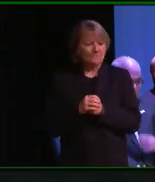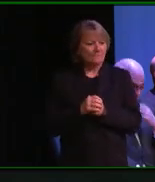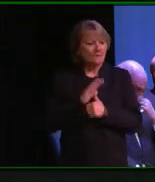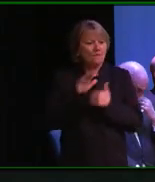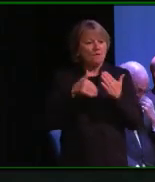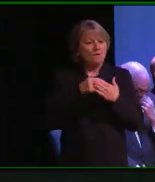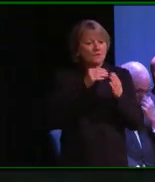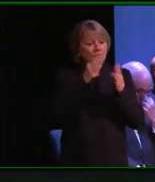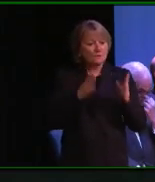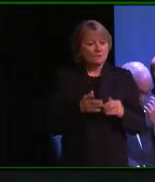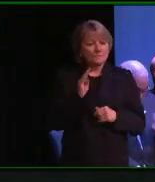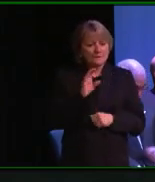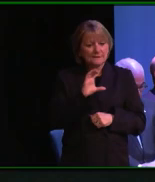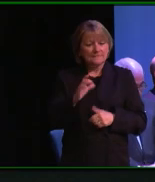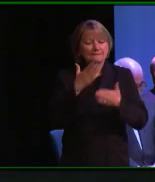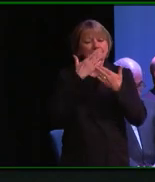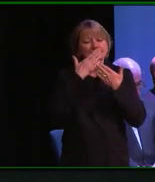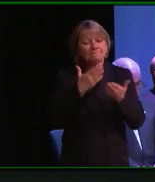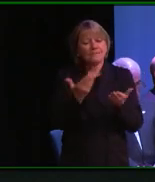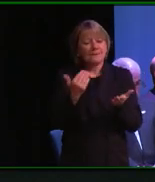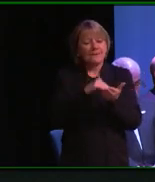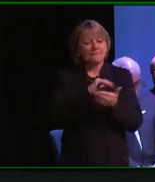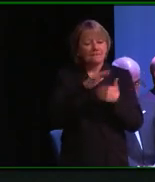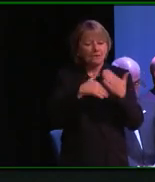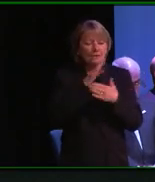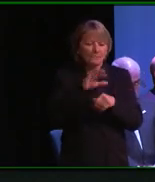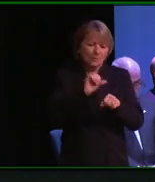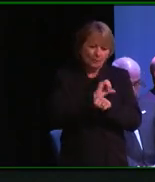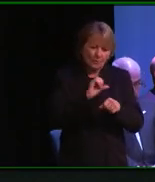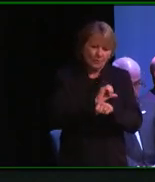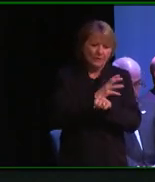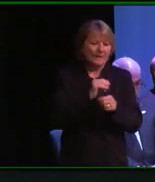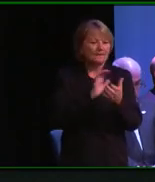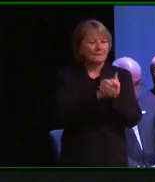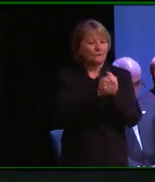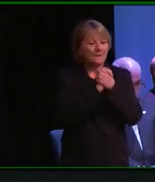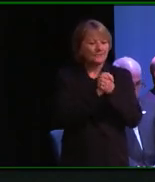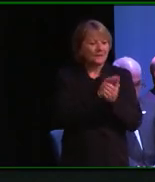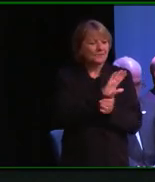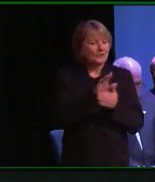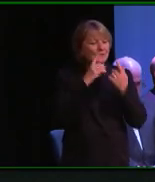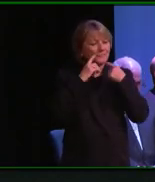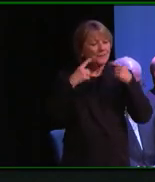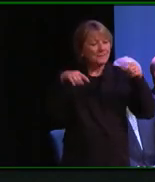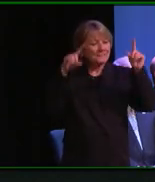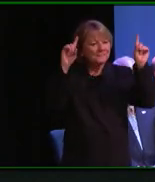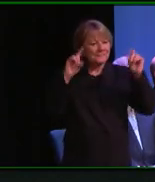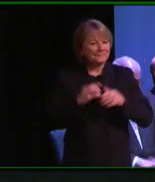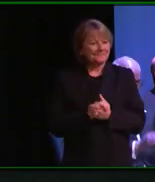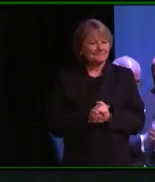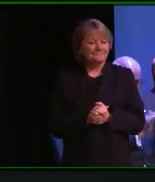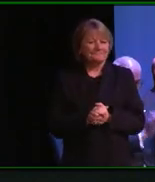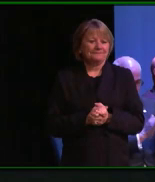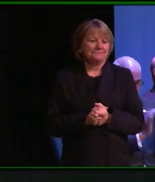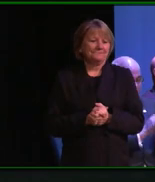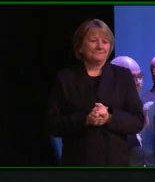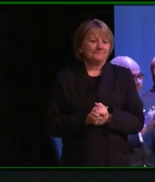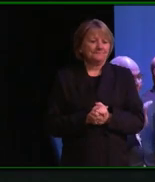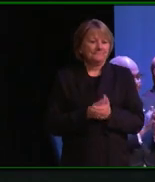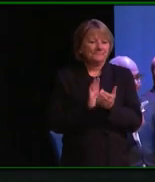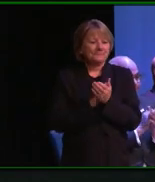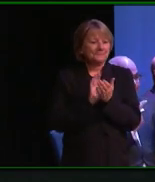Bristol students, I thank you again for all of your hard work and congratulations on your accomplishments.